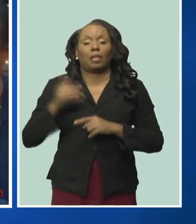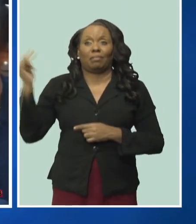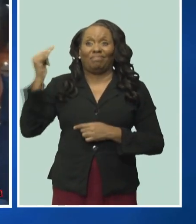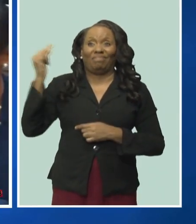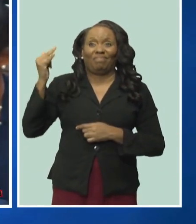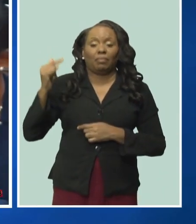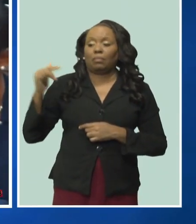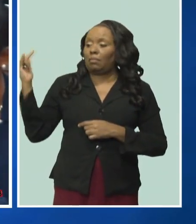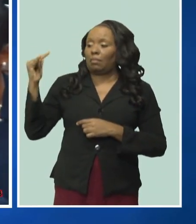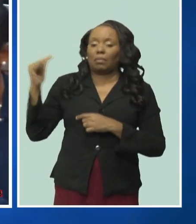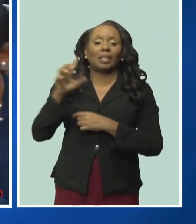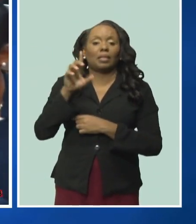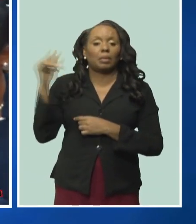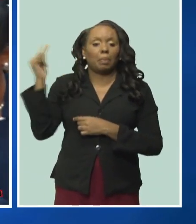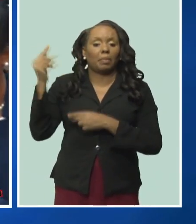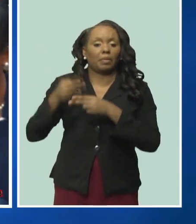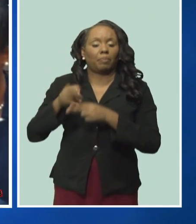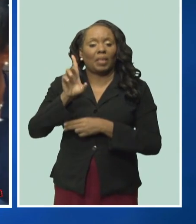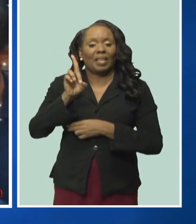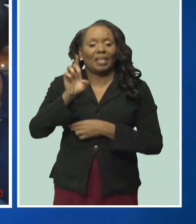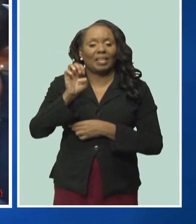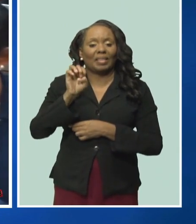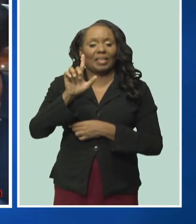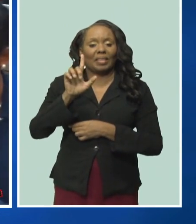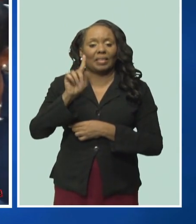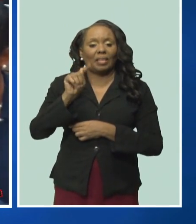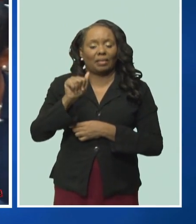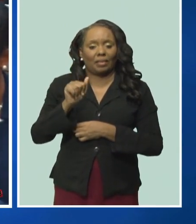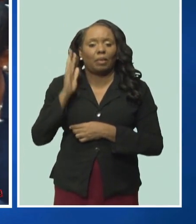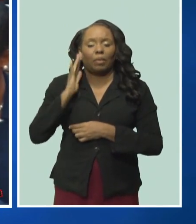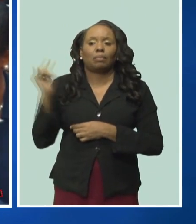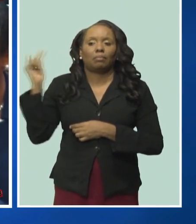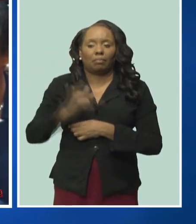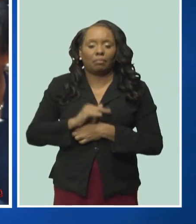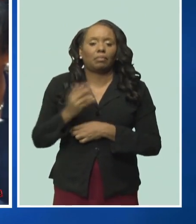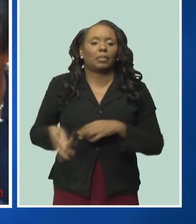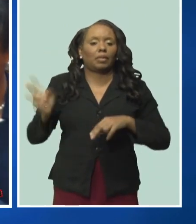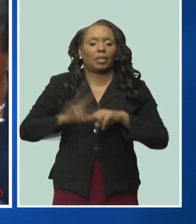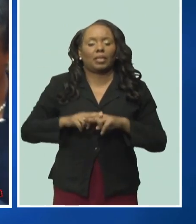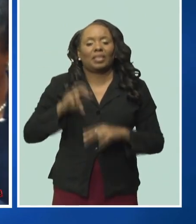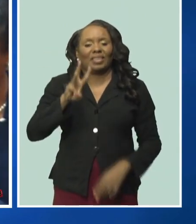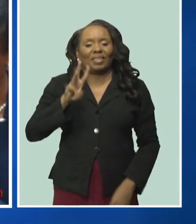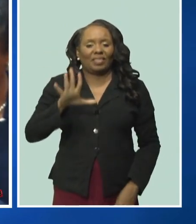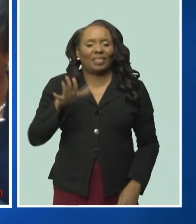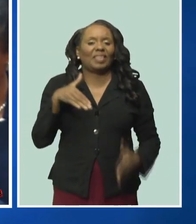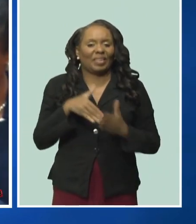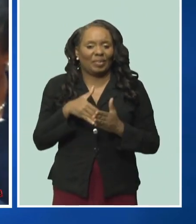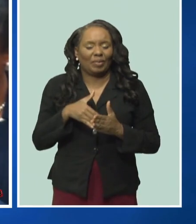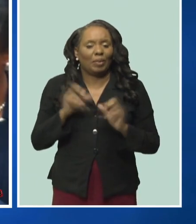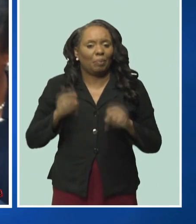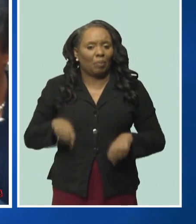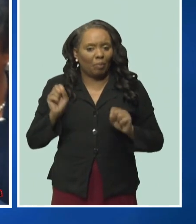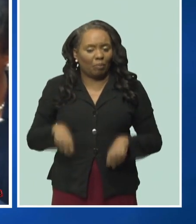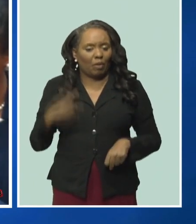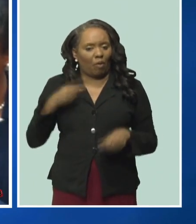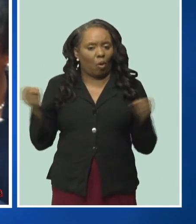increase seasonal capacity into Barbados by 65,000 seats from the United States for this